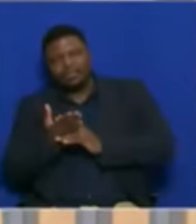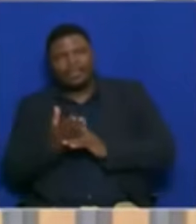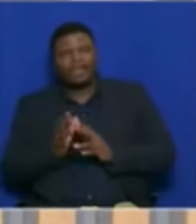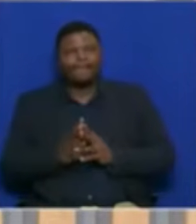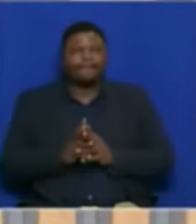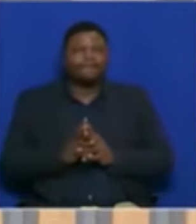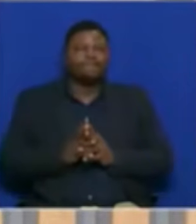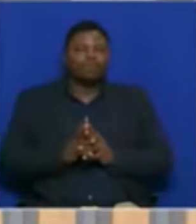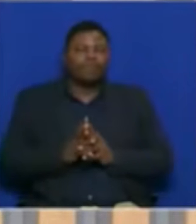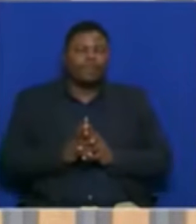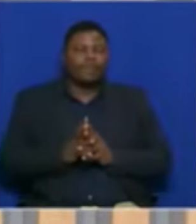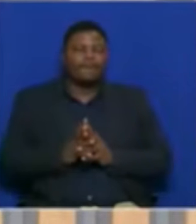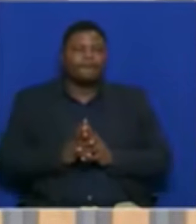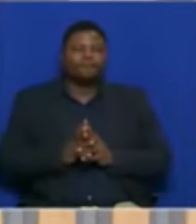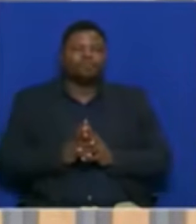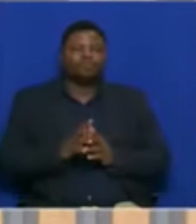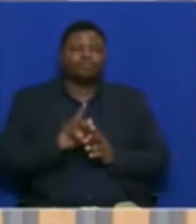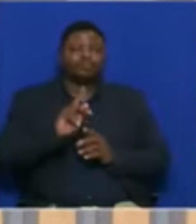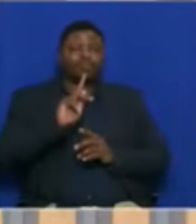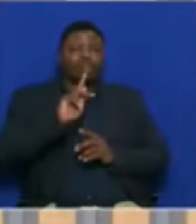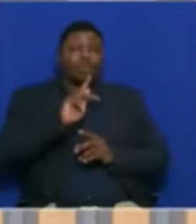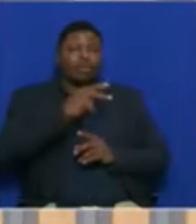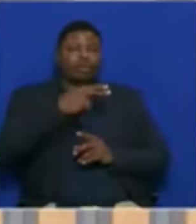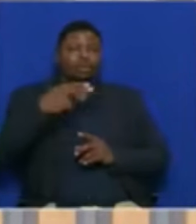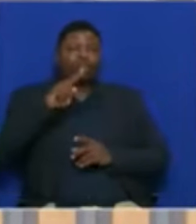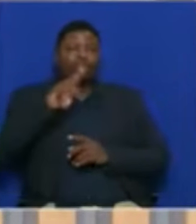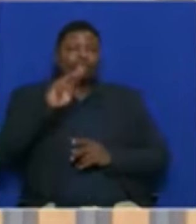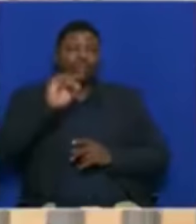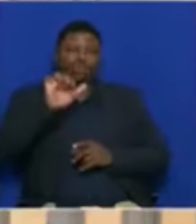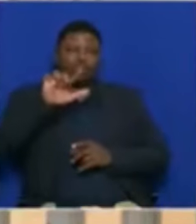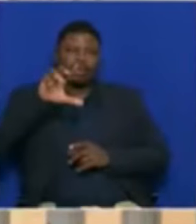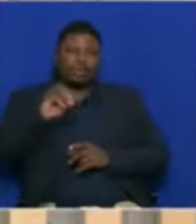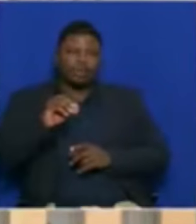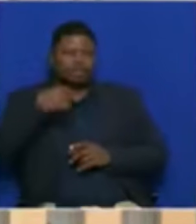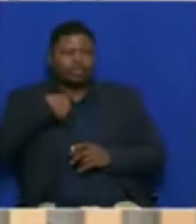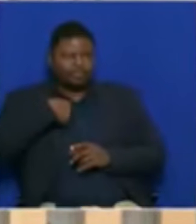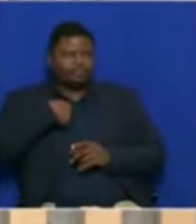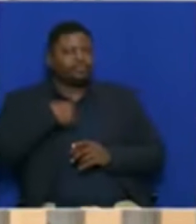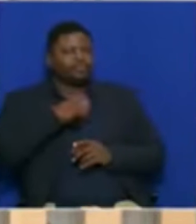because I would also want to address the Colonel on this matter.